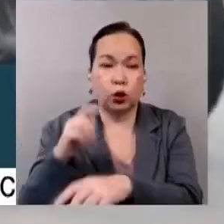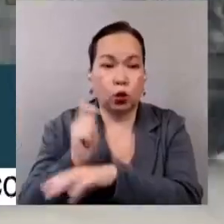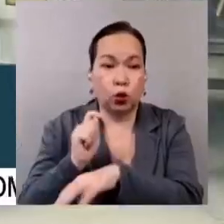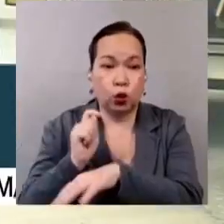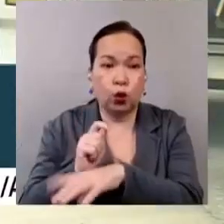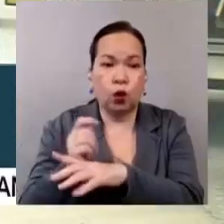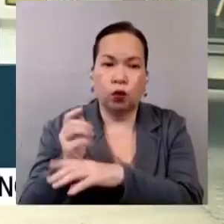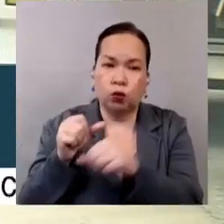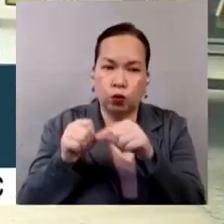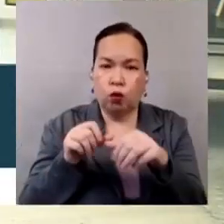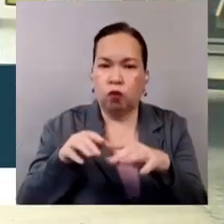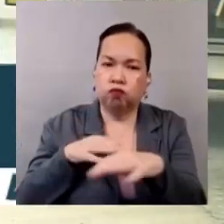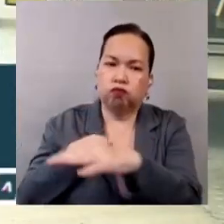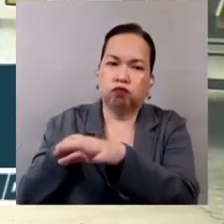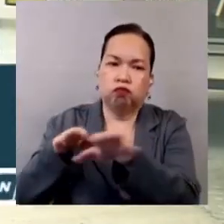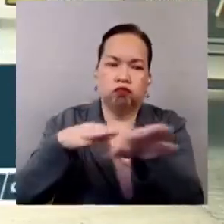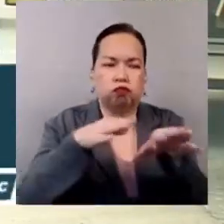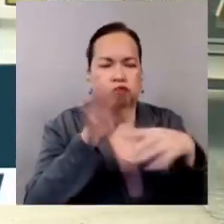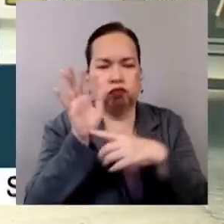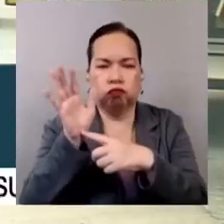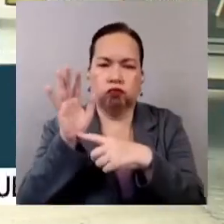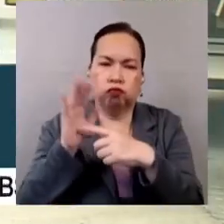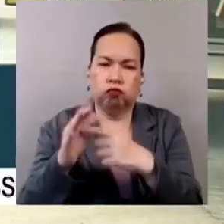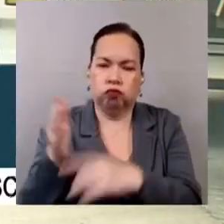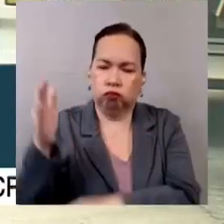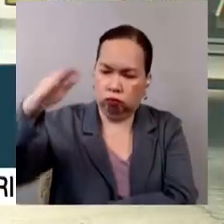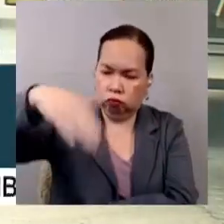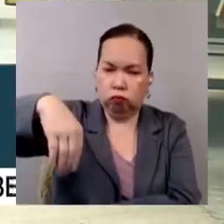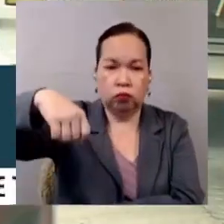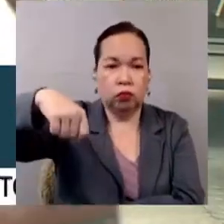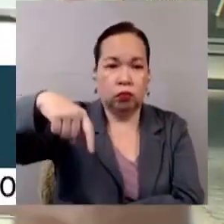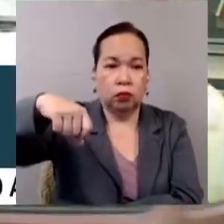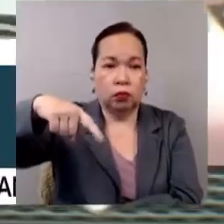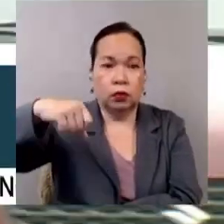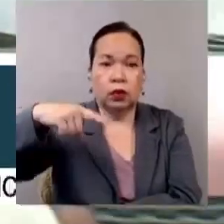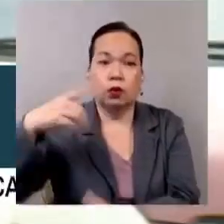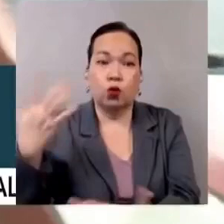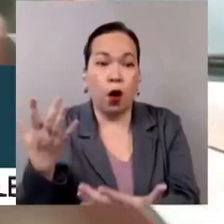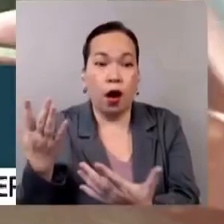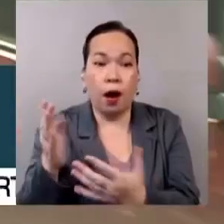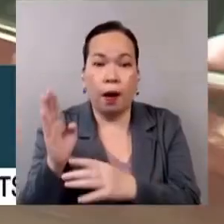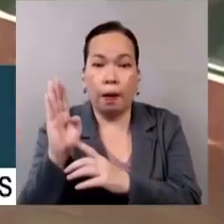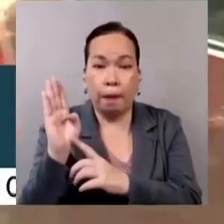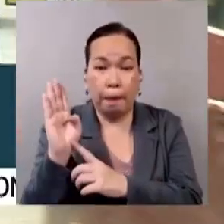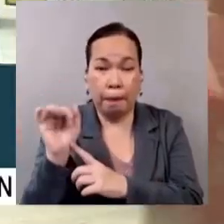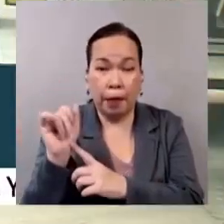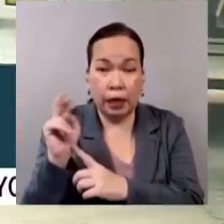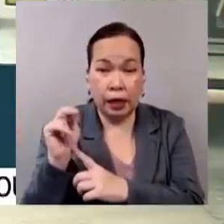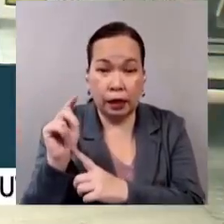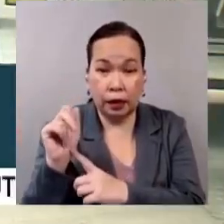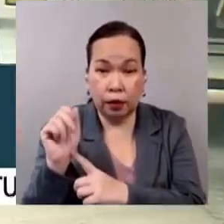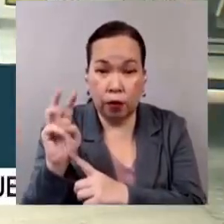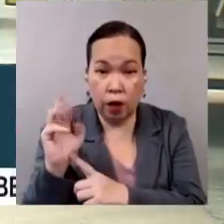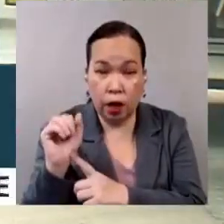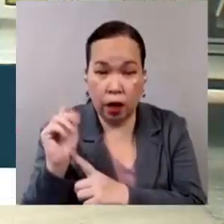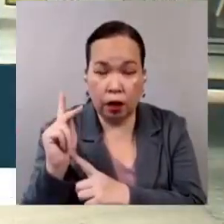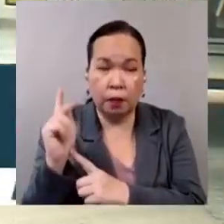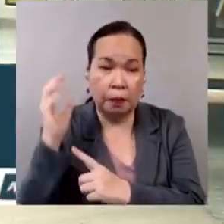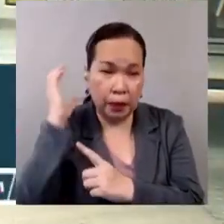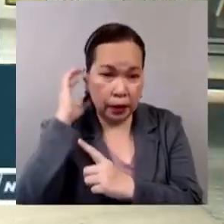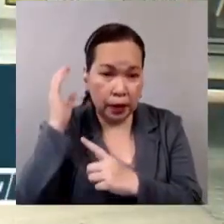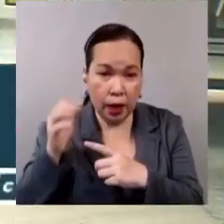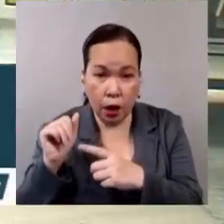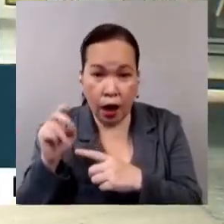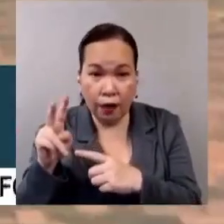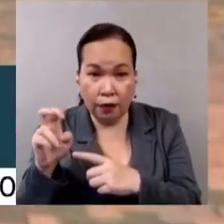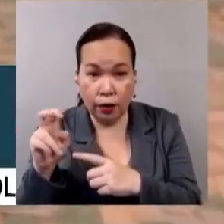in the morning. Within the NLEX open system, which covers Balintawak, Mindanao Avenue, Caruhatan, Valenzuela, and Megawayan, and Marilao